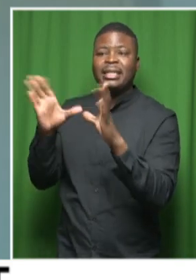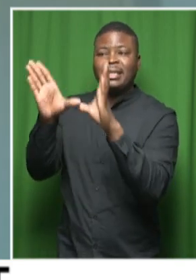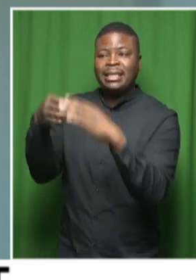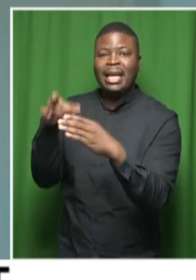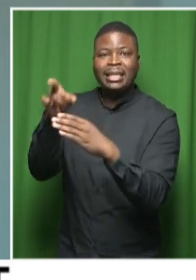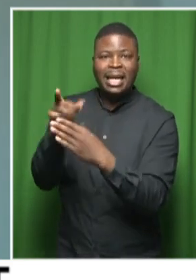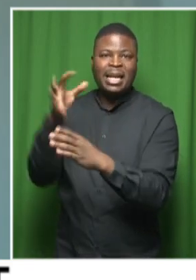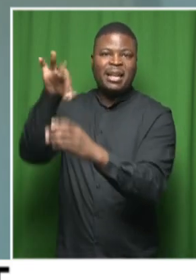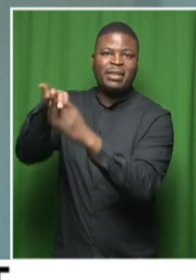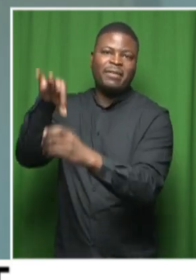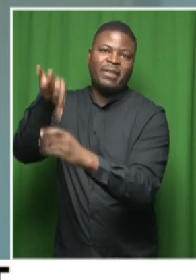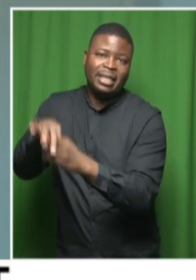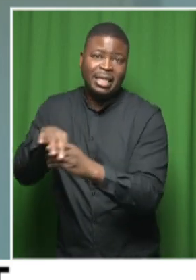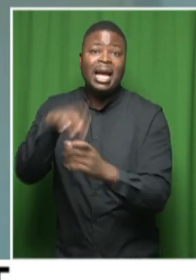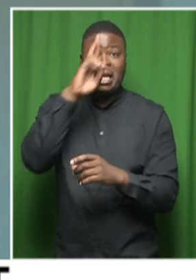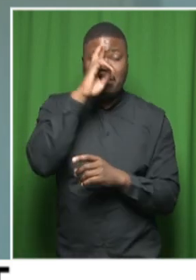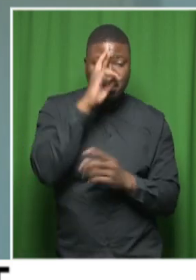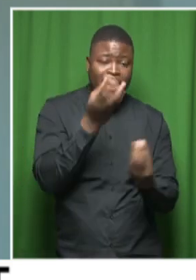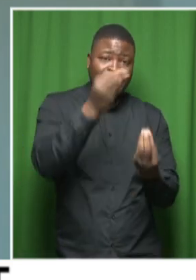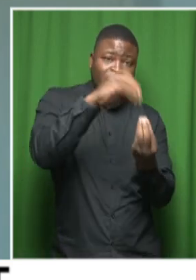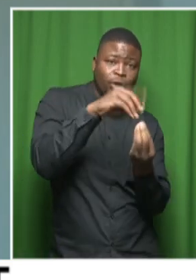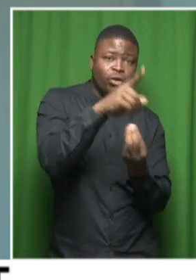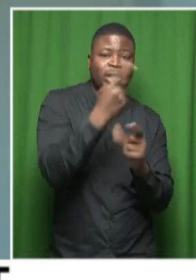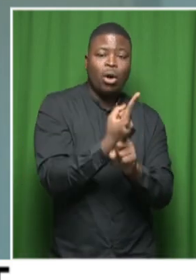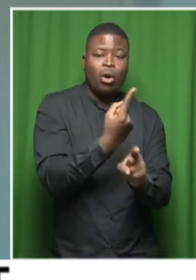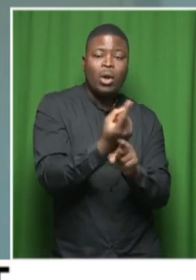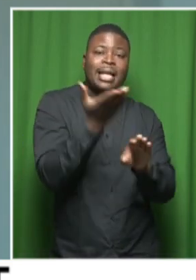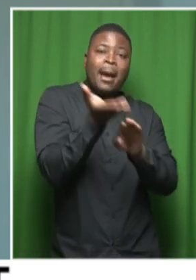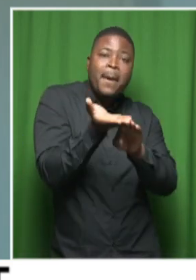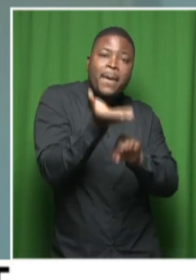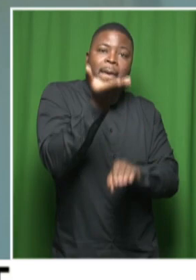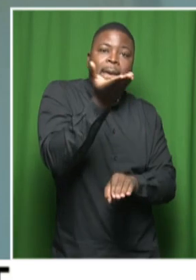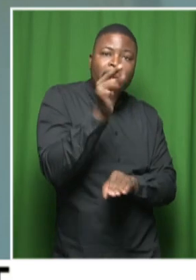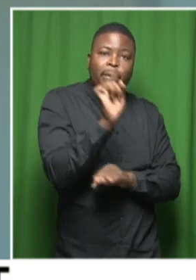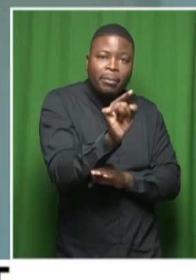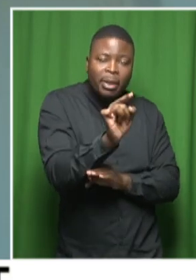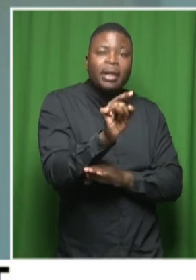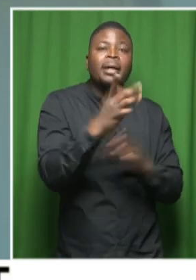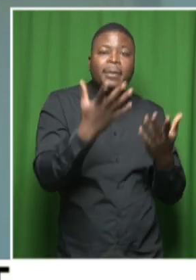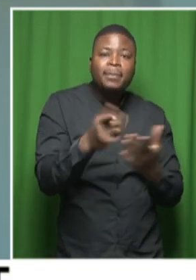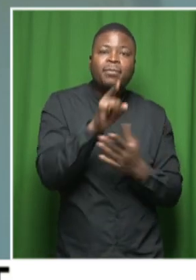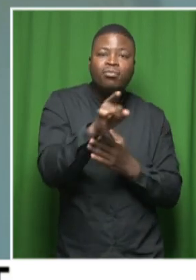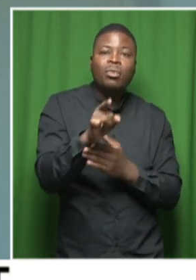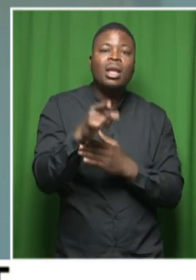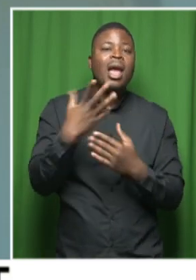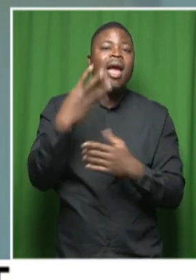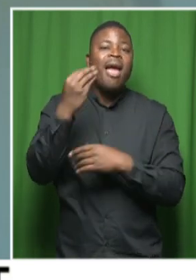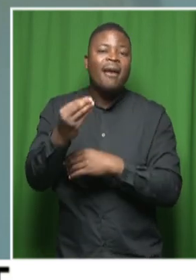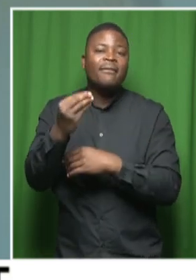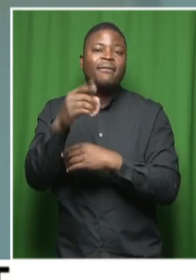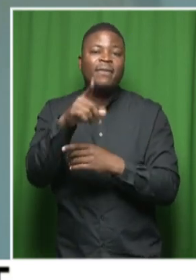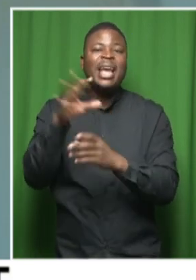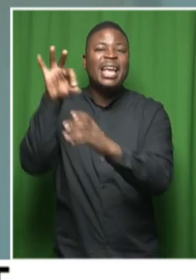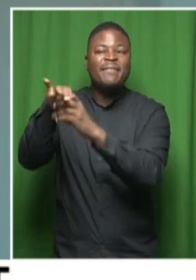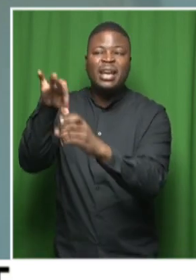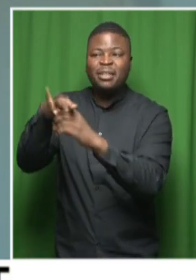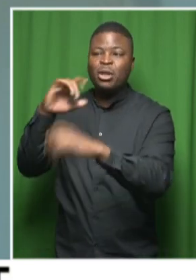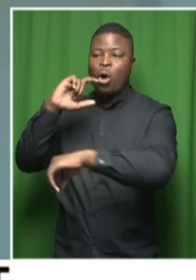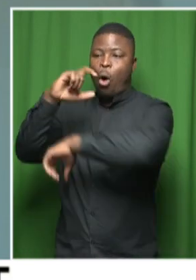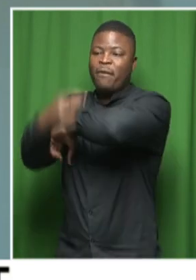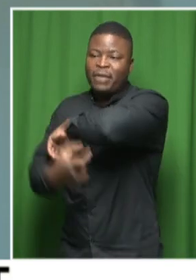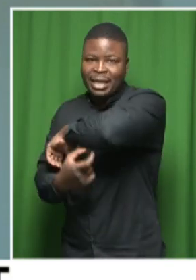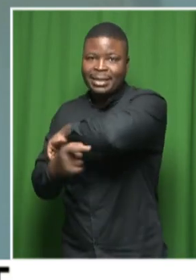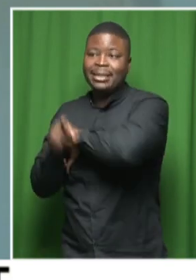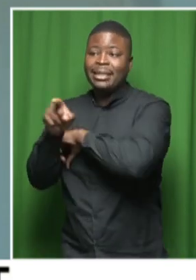we increase interest rates, we must always know that while the president hosts investment conferences, is that either some of the investments are likely to